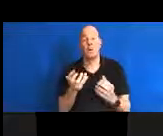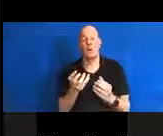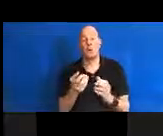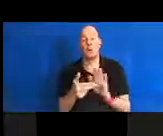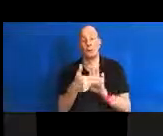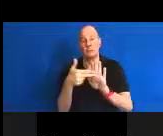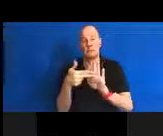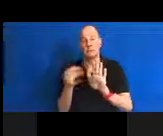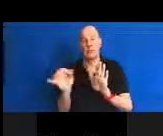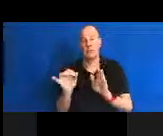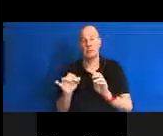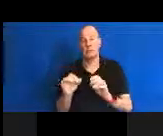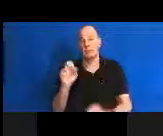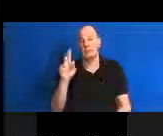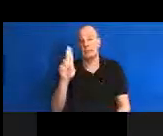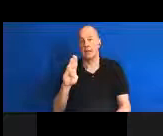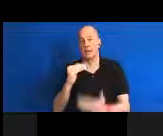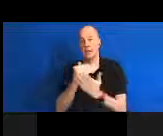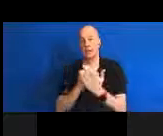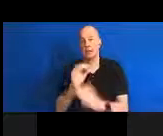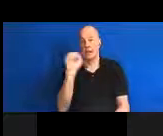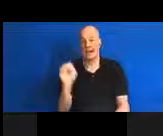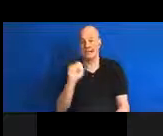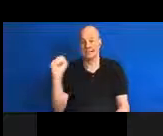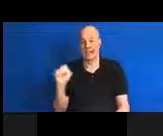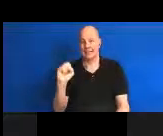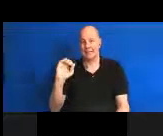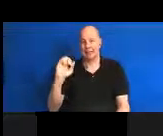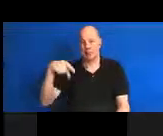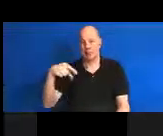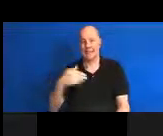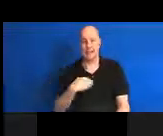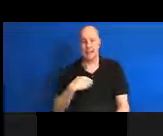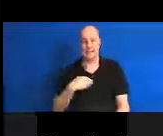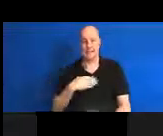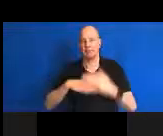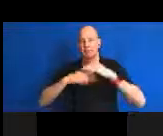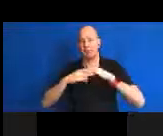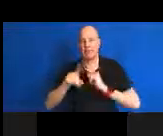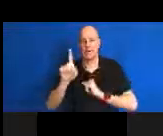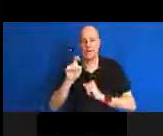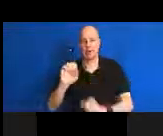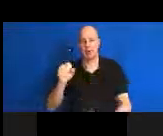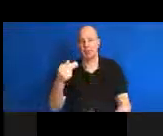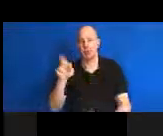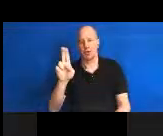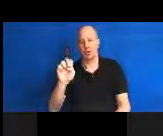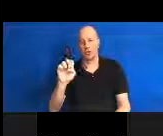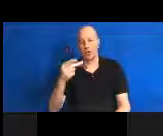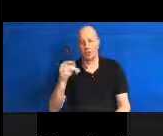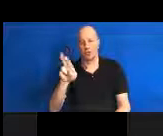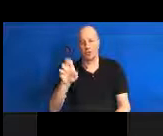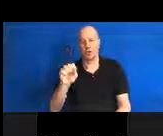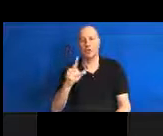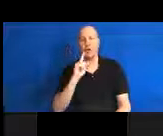a subchapter S, so the S Corps, the ones that have like the max of 100 shareholders, you would be filing